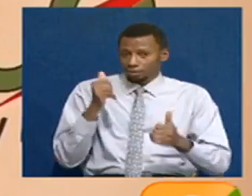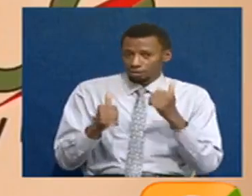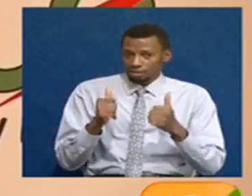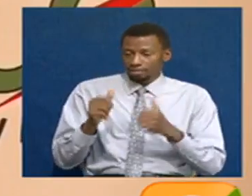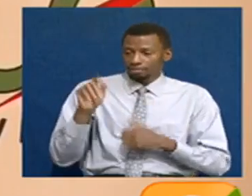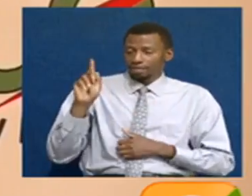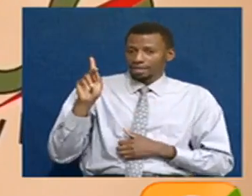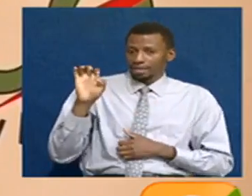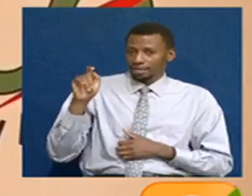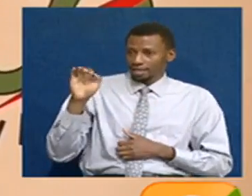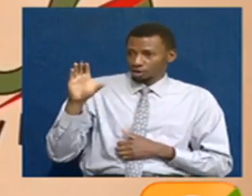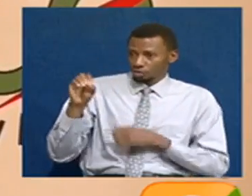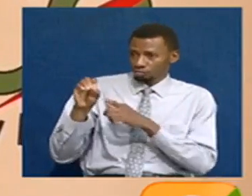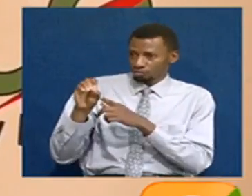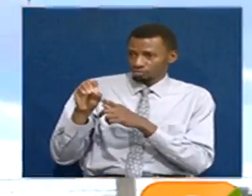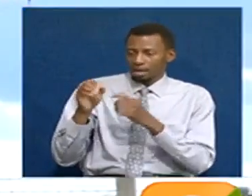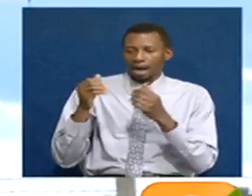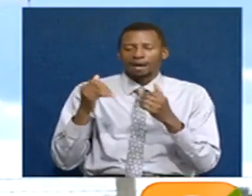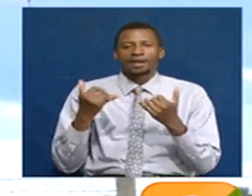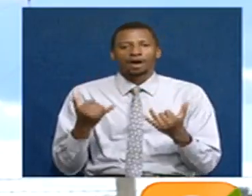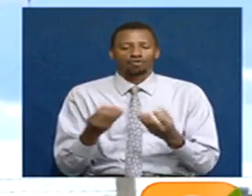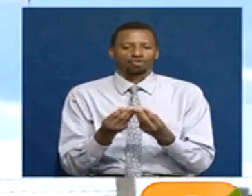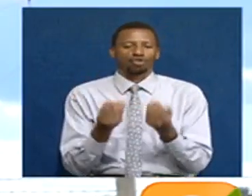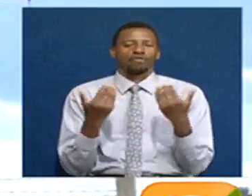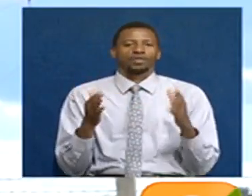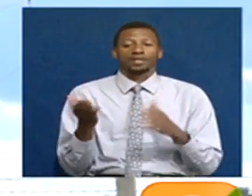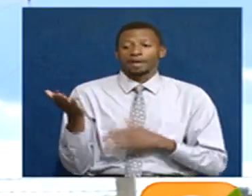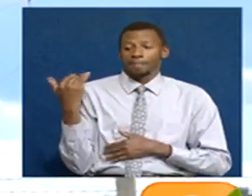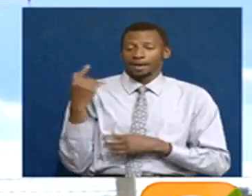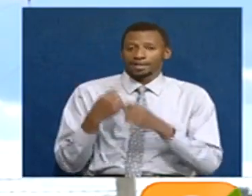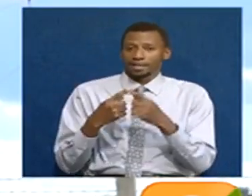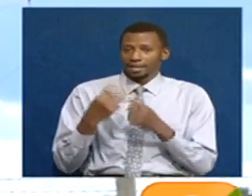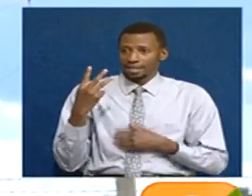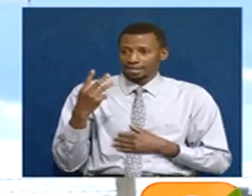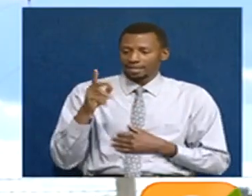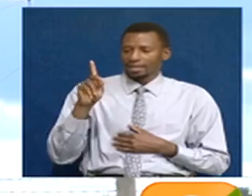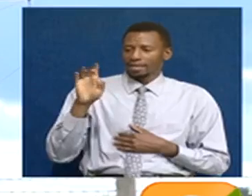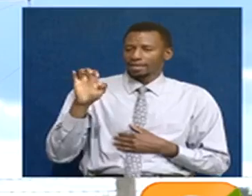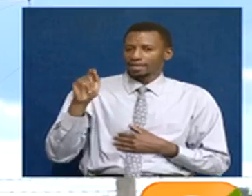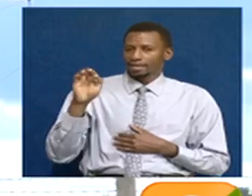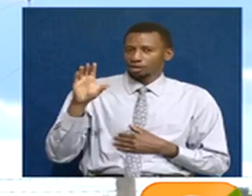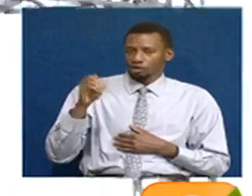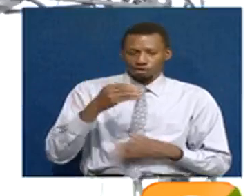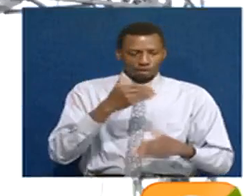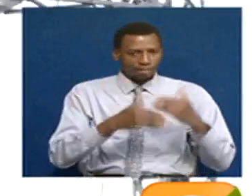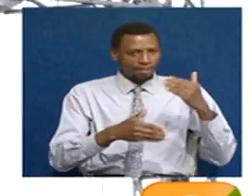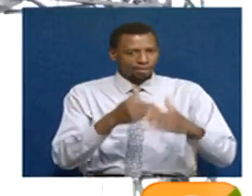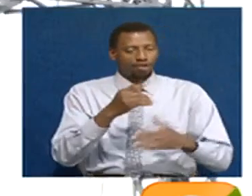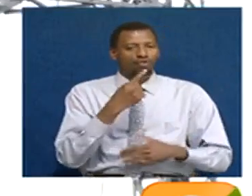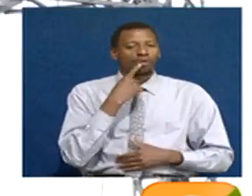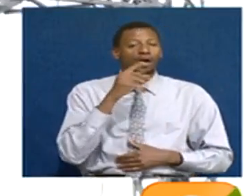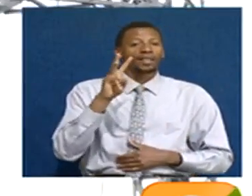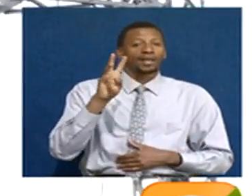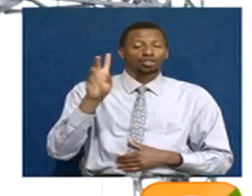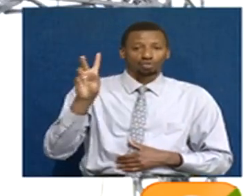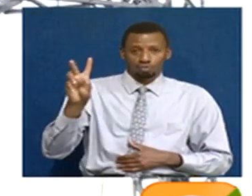Company, KETRACO, has since remedied. For the past 3 years, KETRACO has been constructing the 132